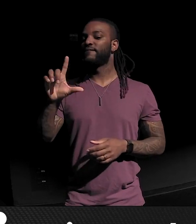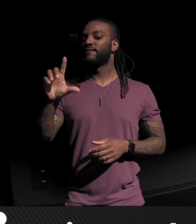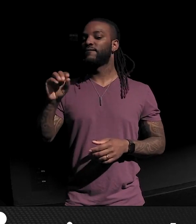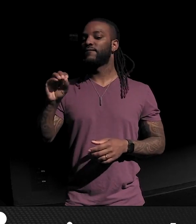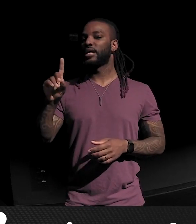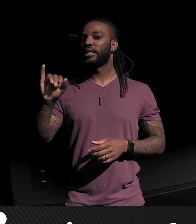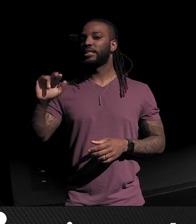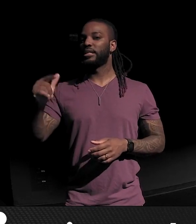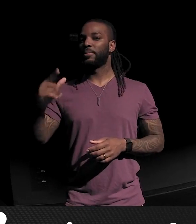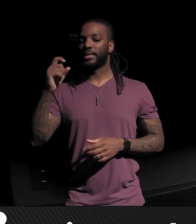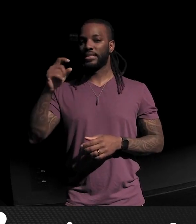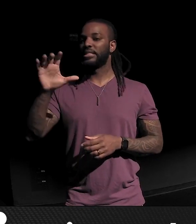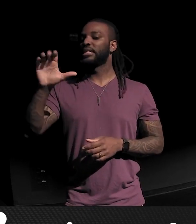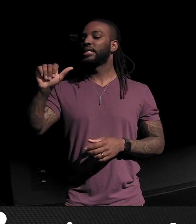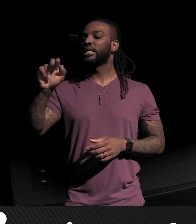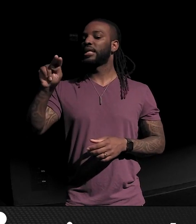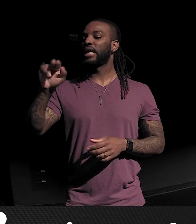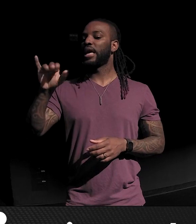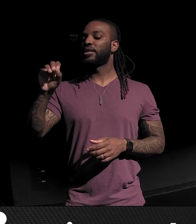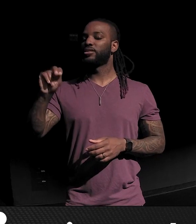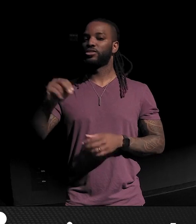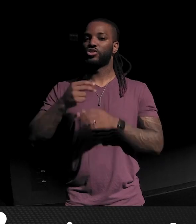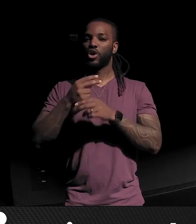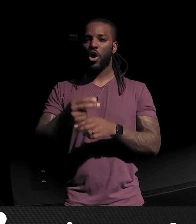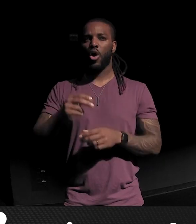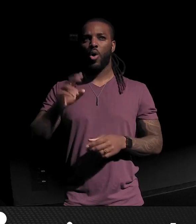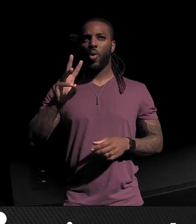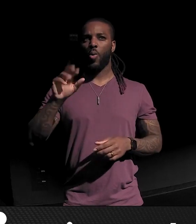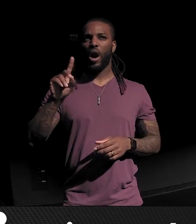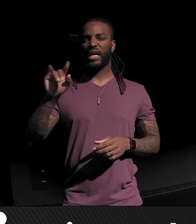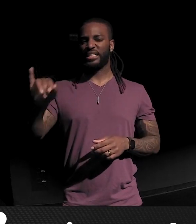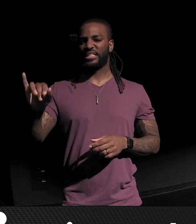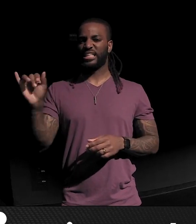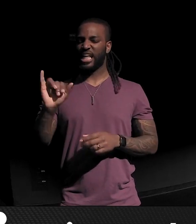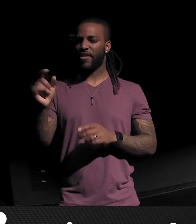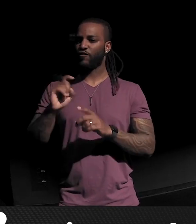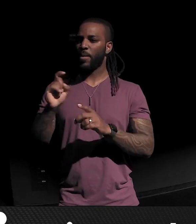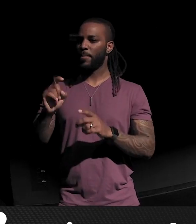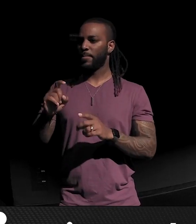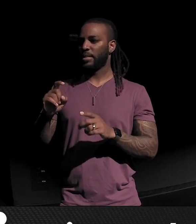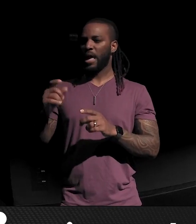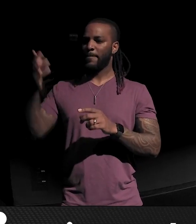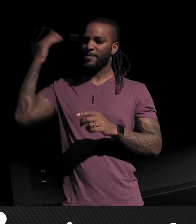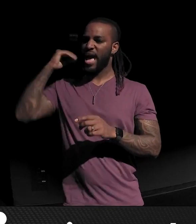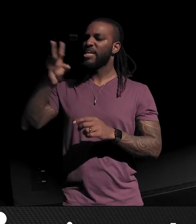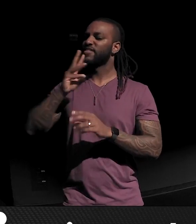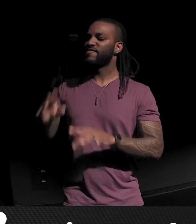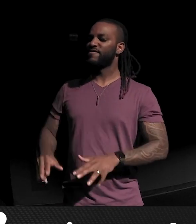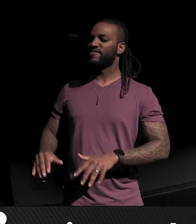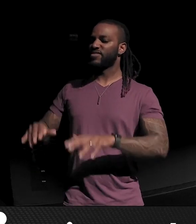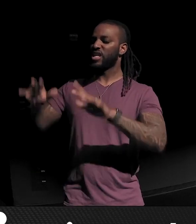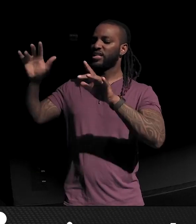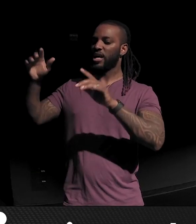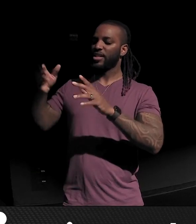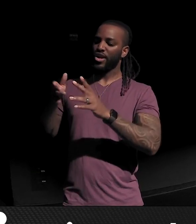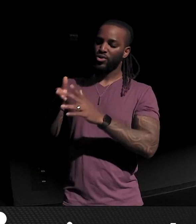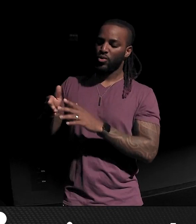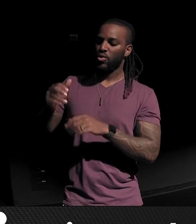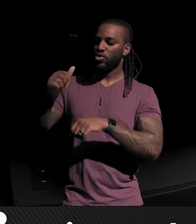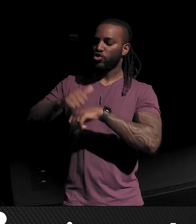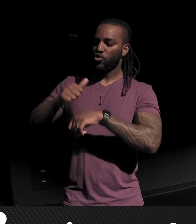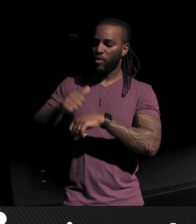these canyons called wadis. They're like from past floods, the way they cut through the rock, they create these